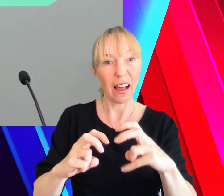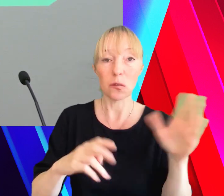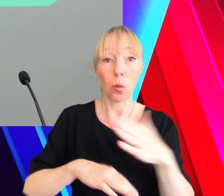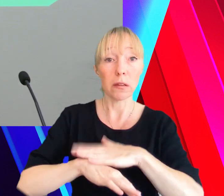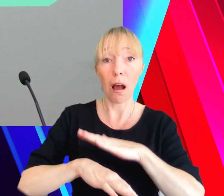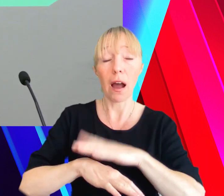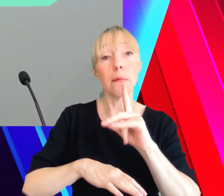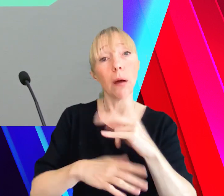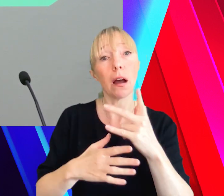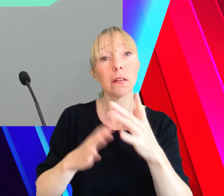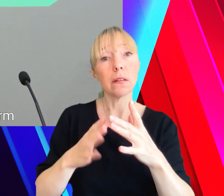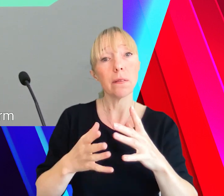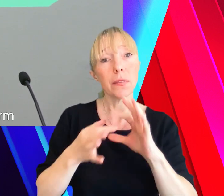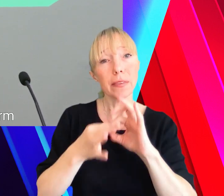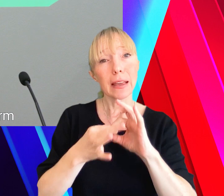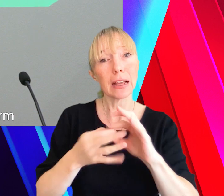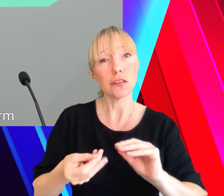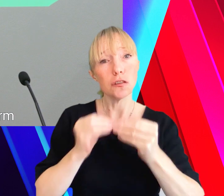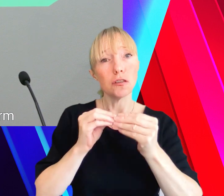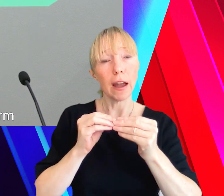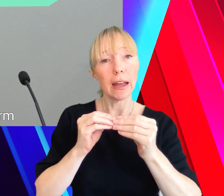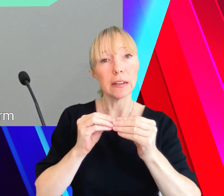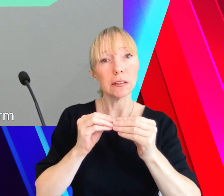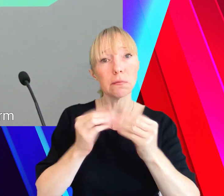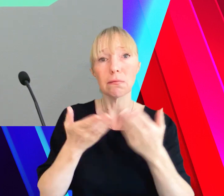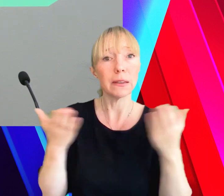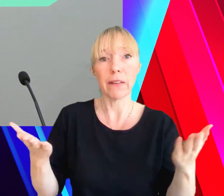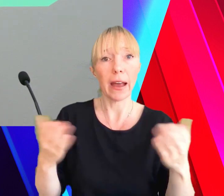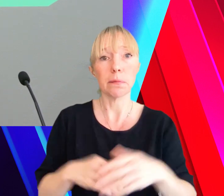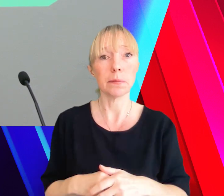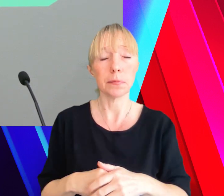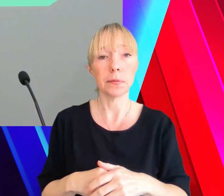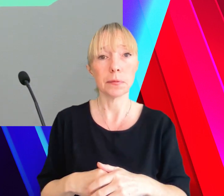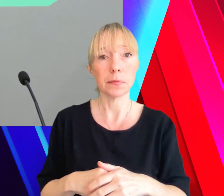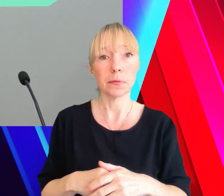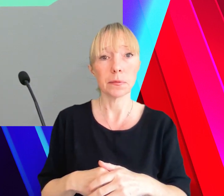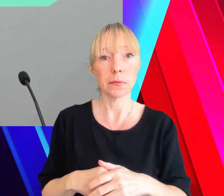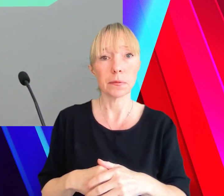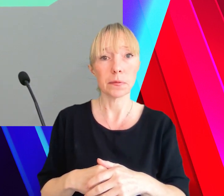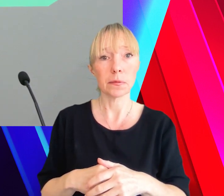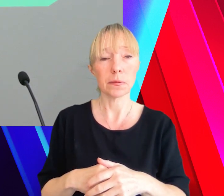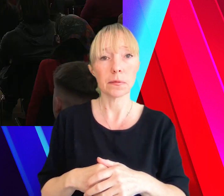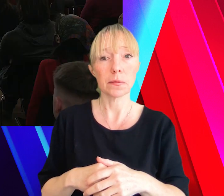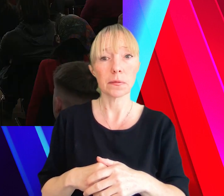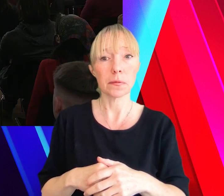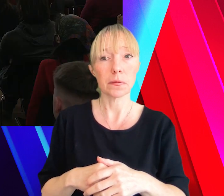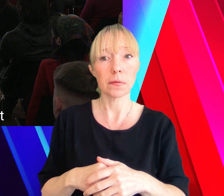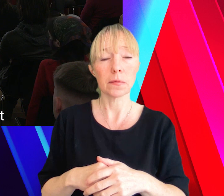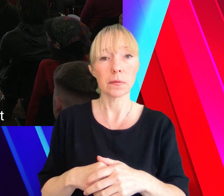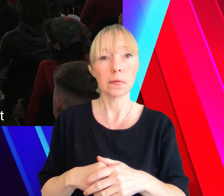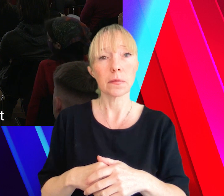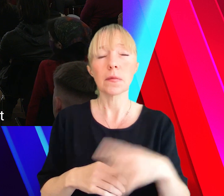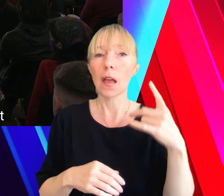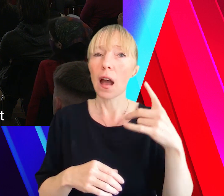analysed at every single turn. But I think the connections that you form with them are sort of inevitable and completely fair. And